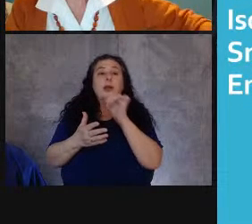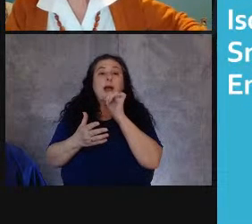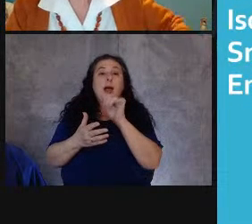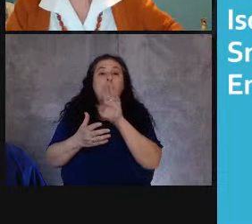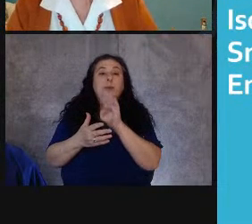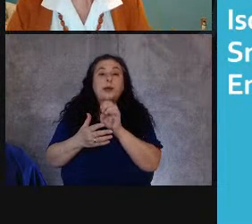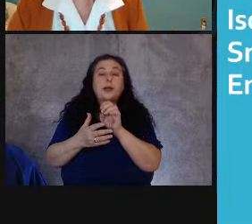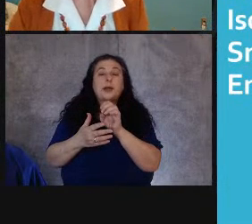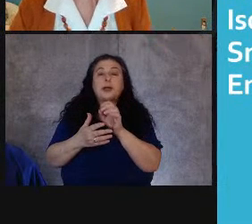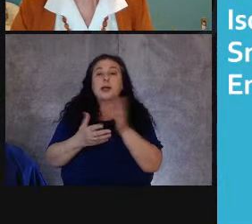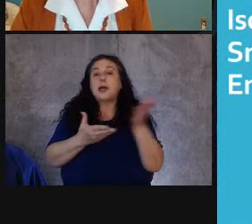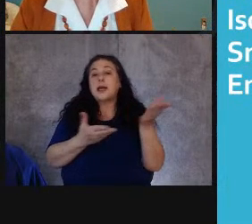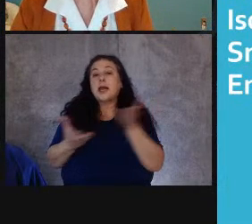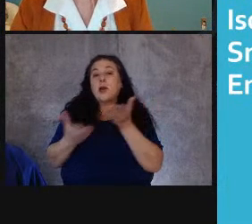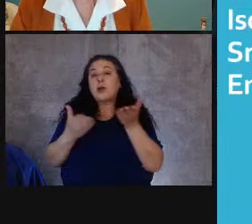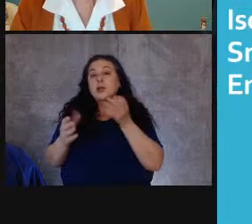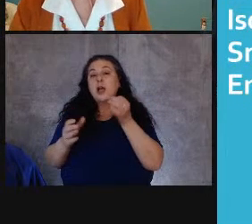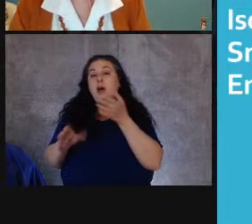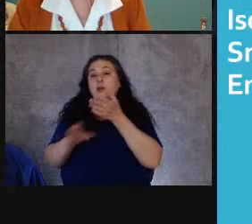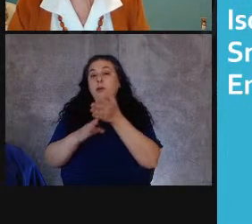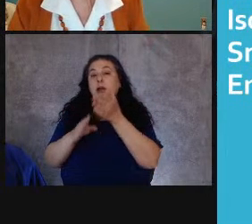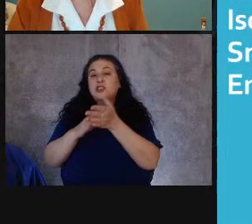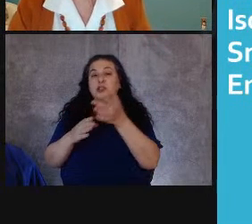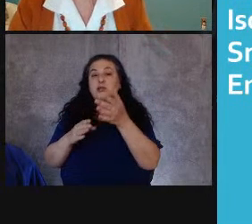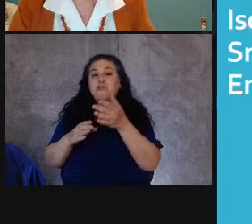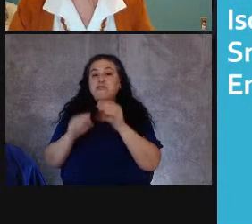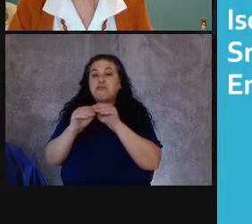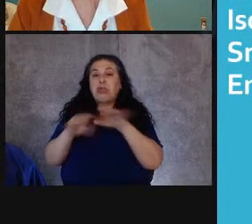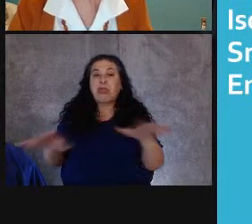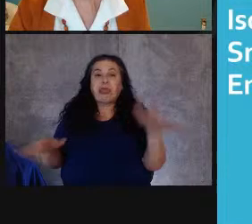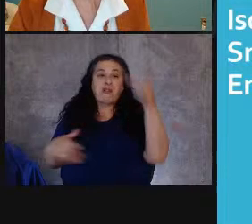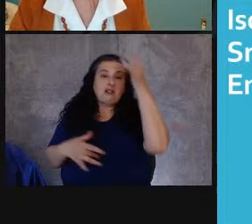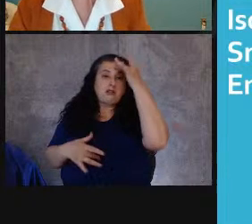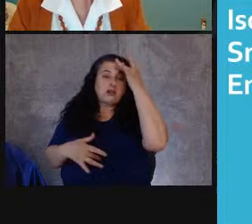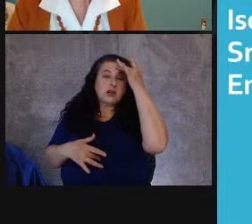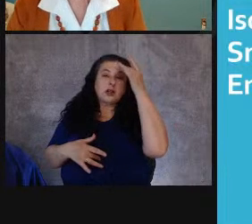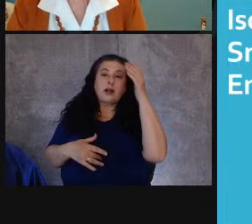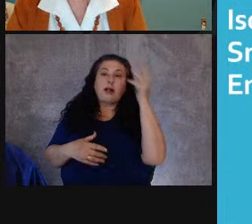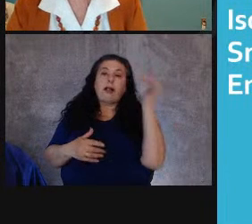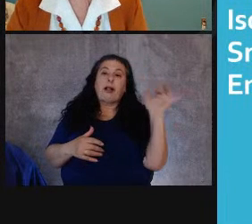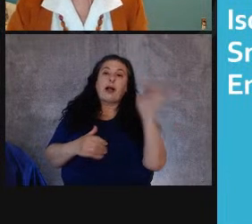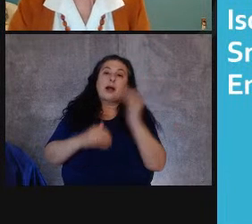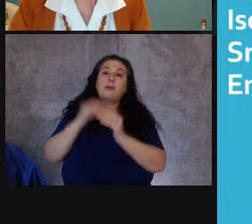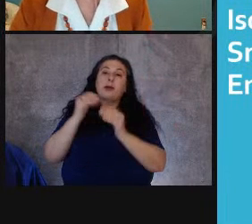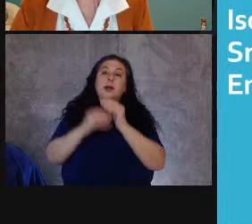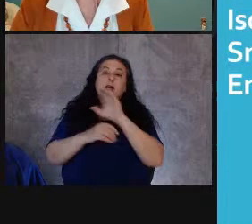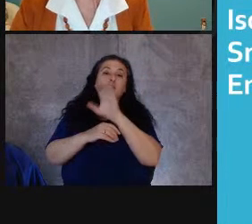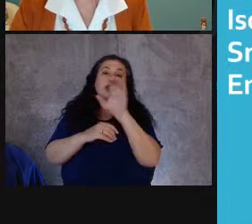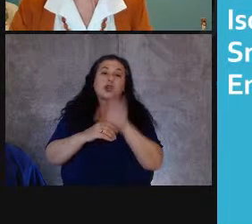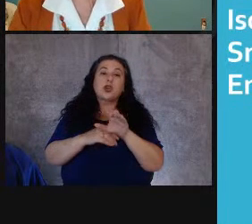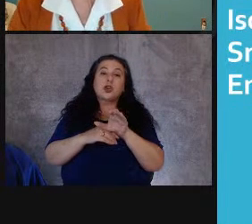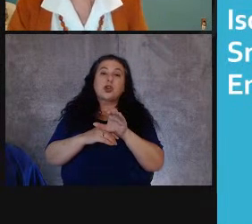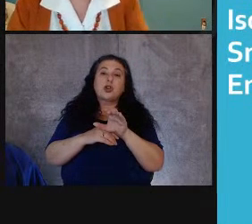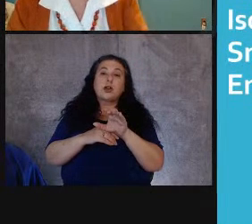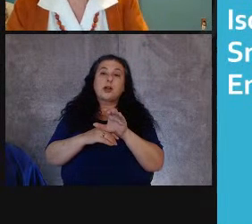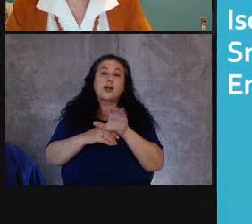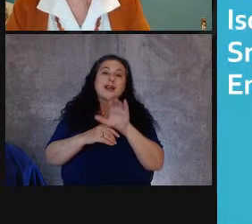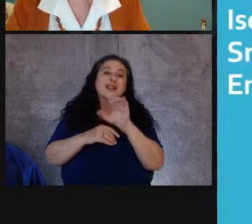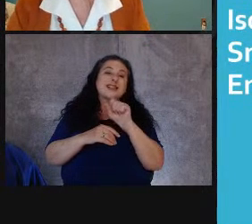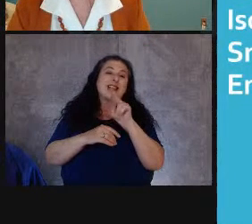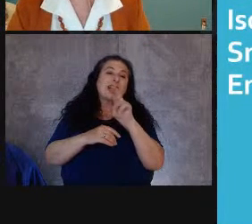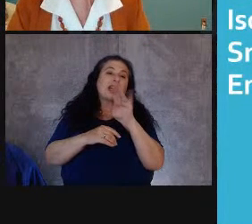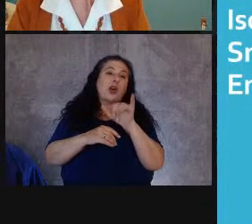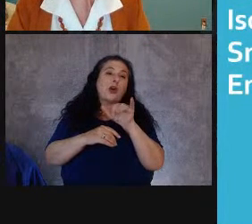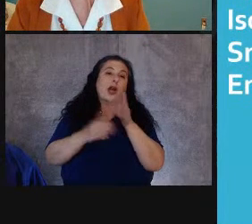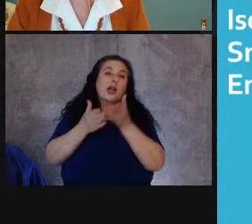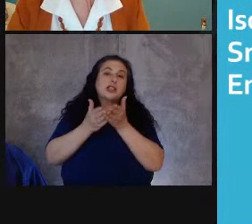be carriers of major epidemic diseases? So something like the building of the Chicago Sanitary and Ship Canal, which